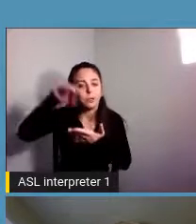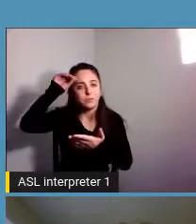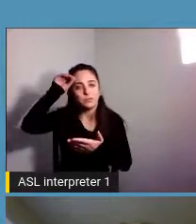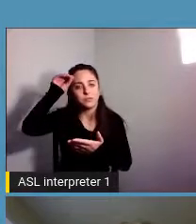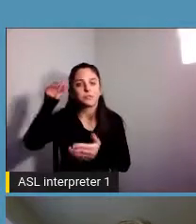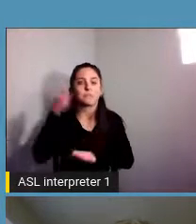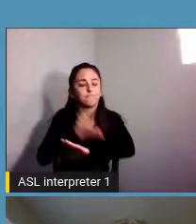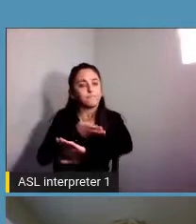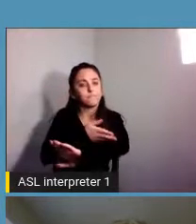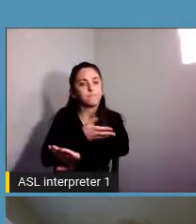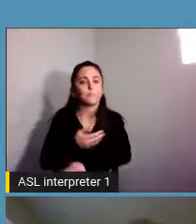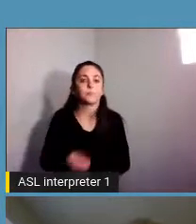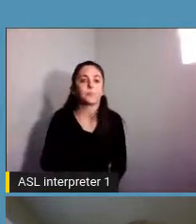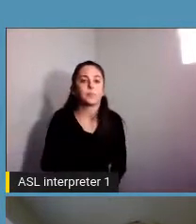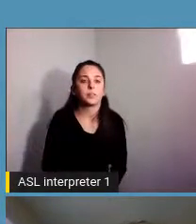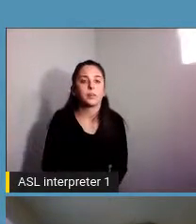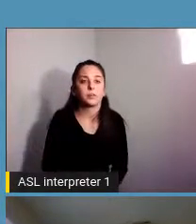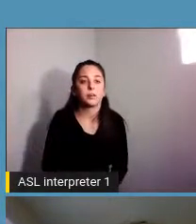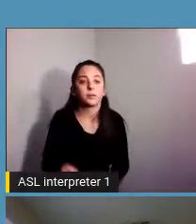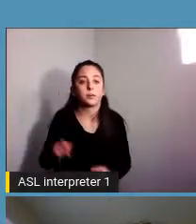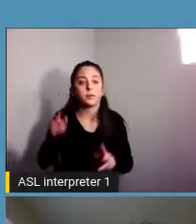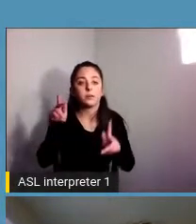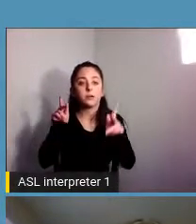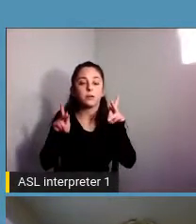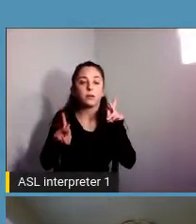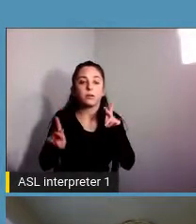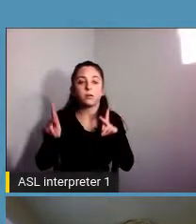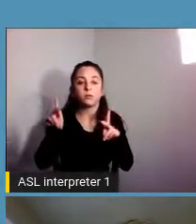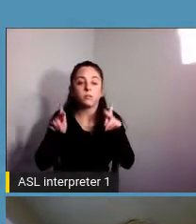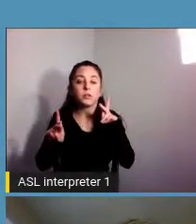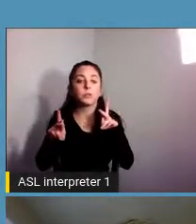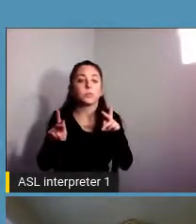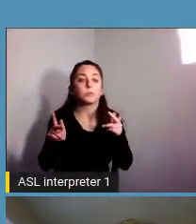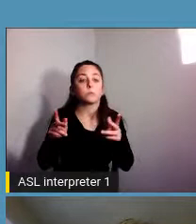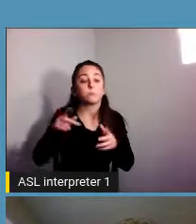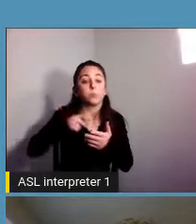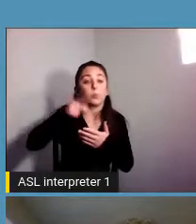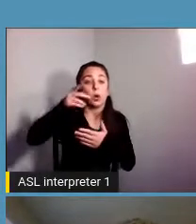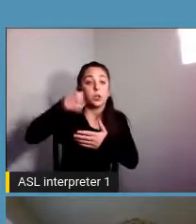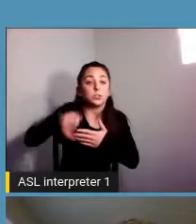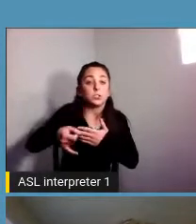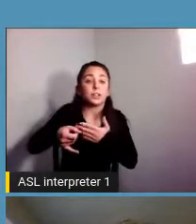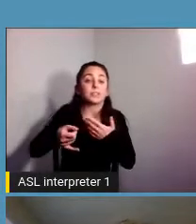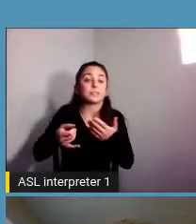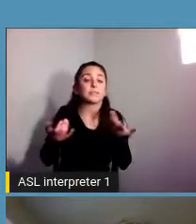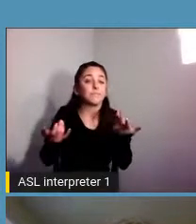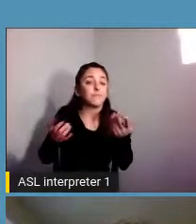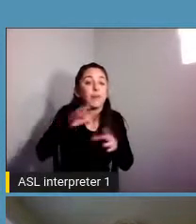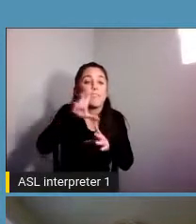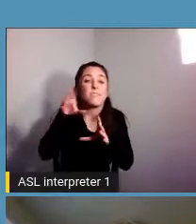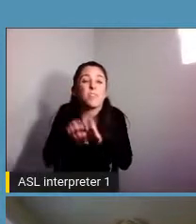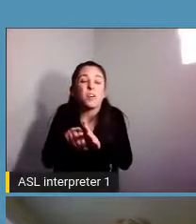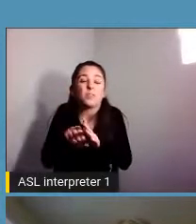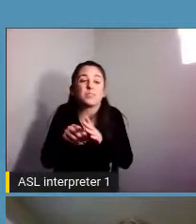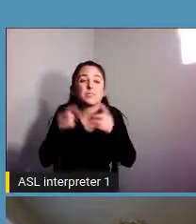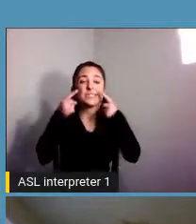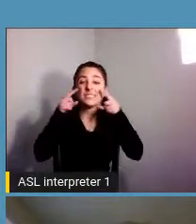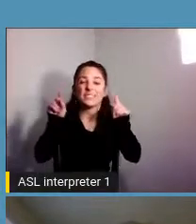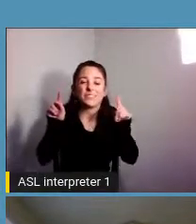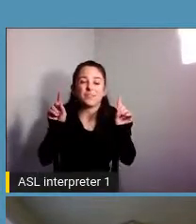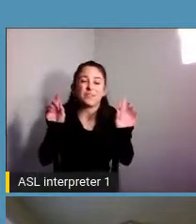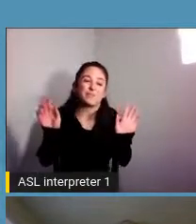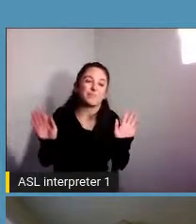on projects that are really not ever having a chance for success. There's many things that are becoming easy and